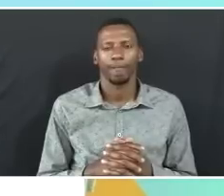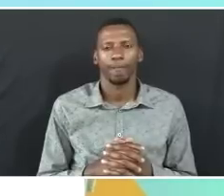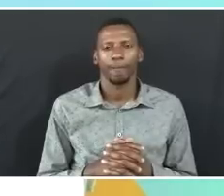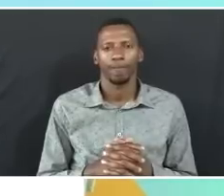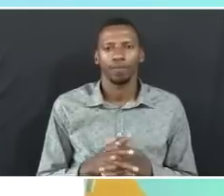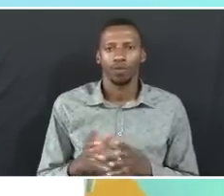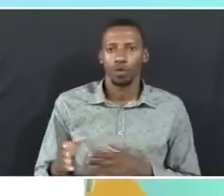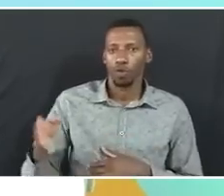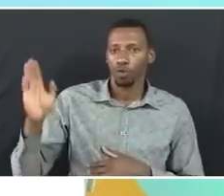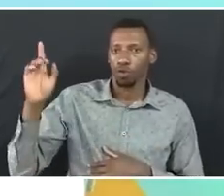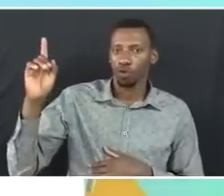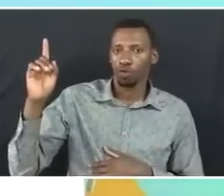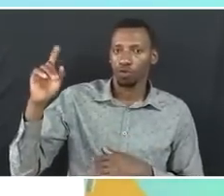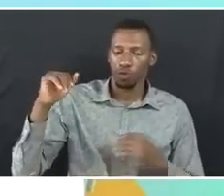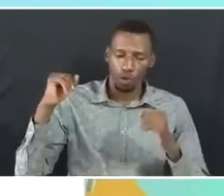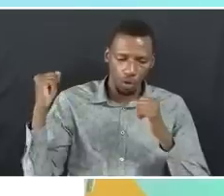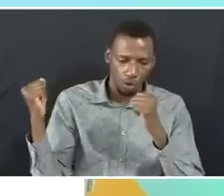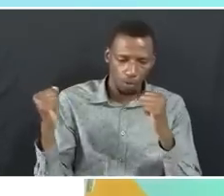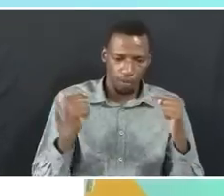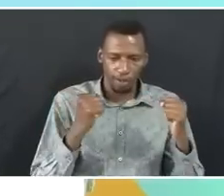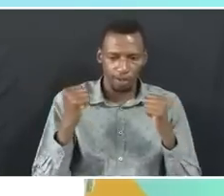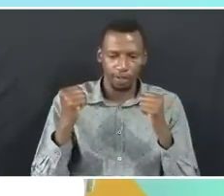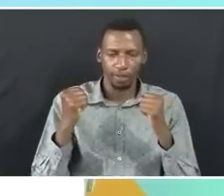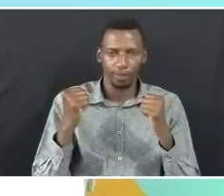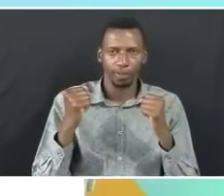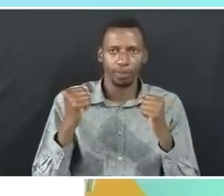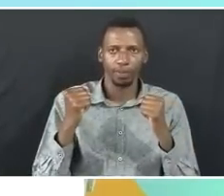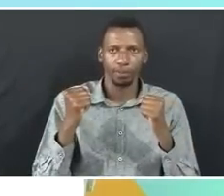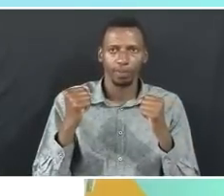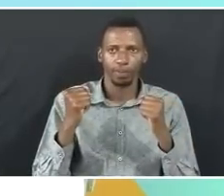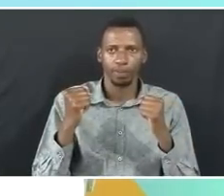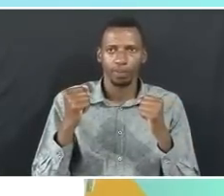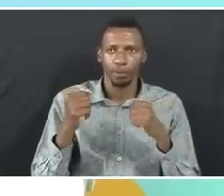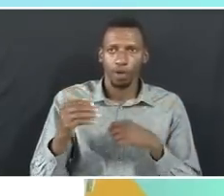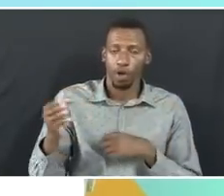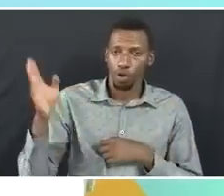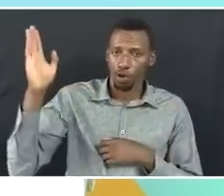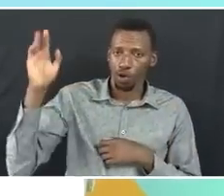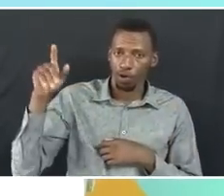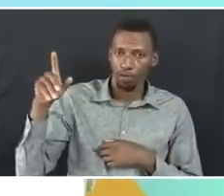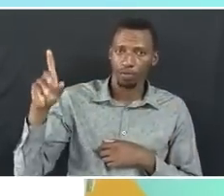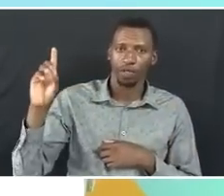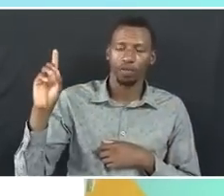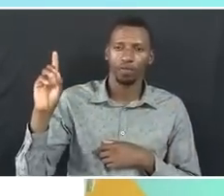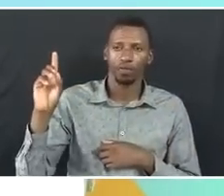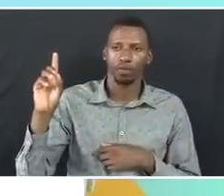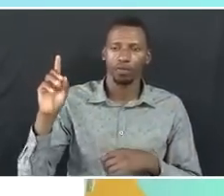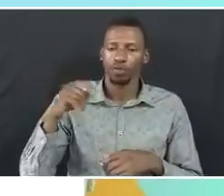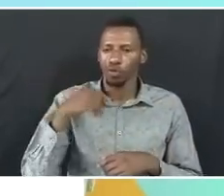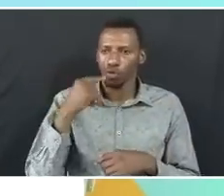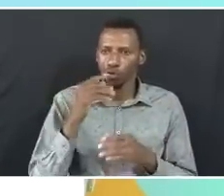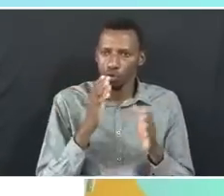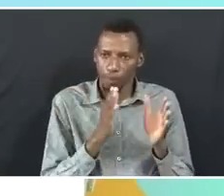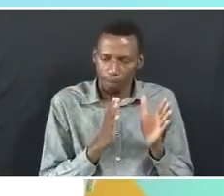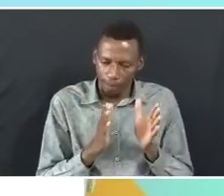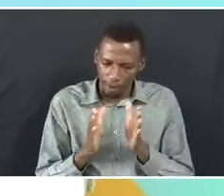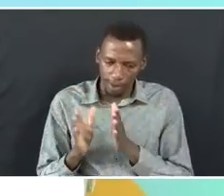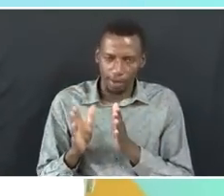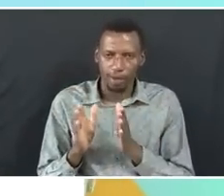It is God, the Almighty, the self-existent God, that designed